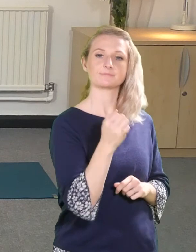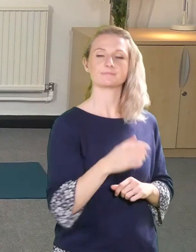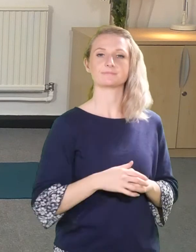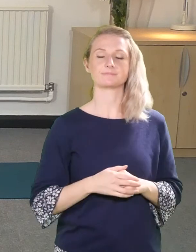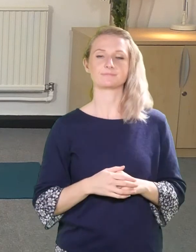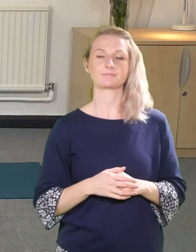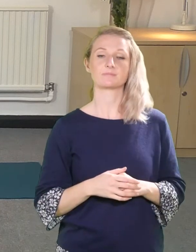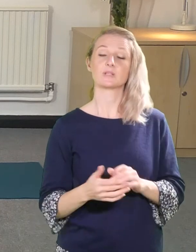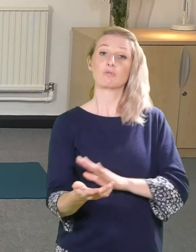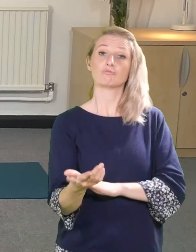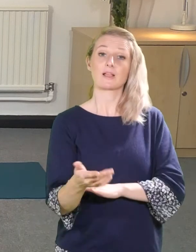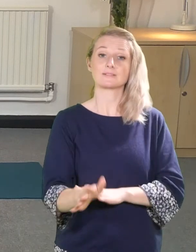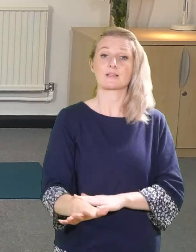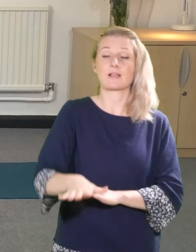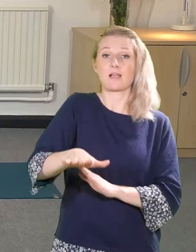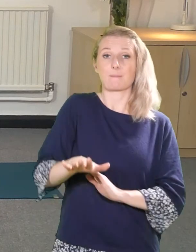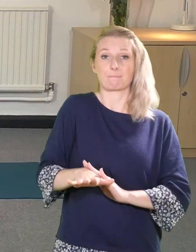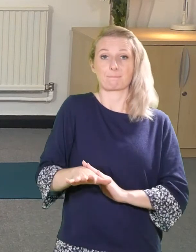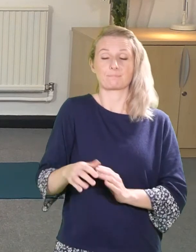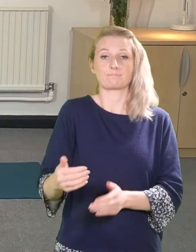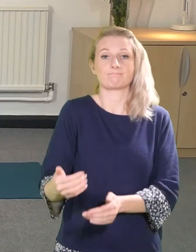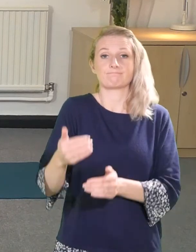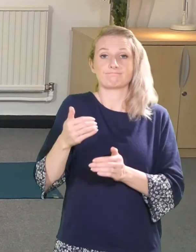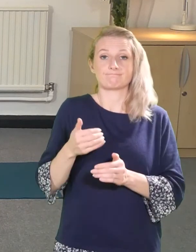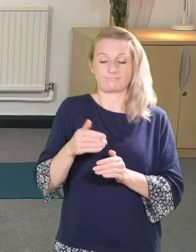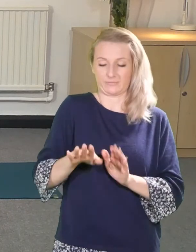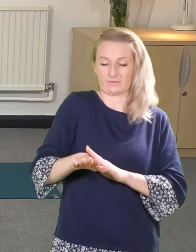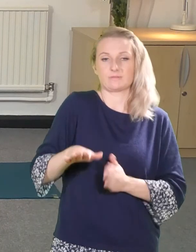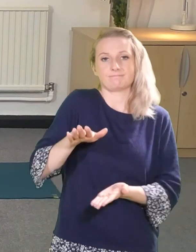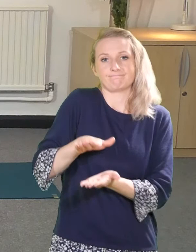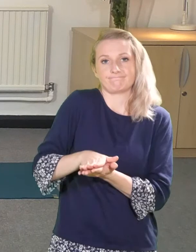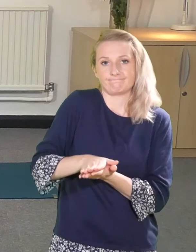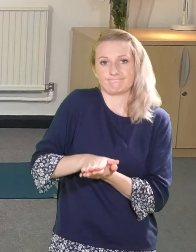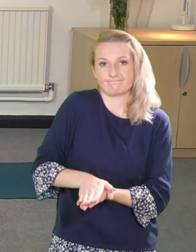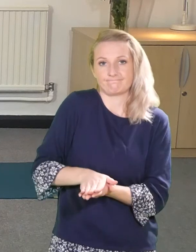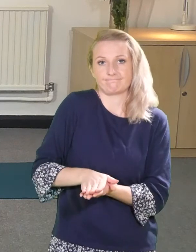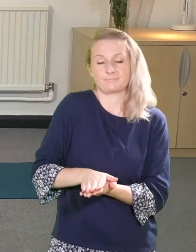Place the foot flat onto the floor. And then take the right hand behind you